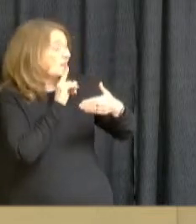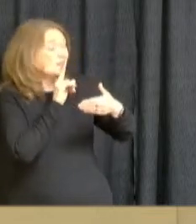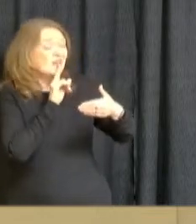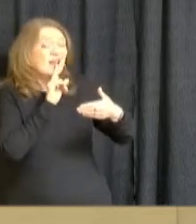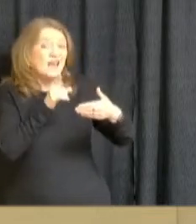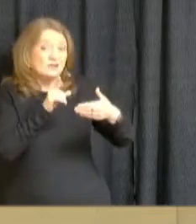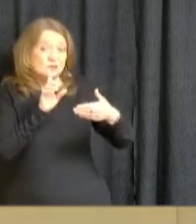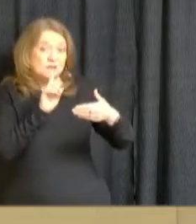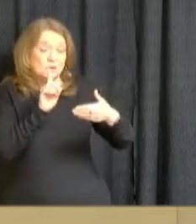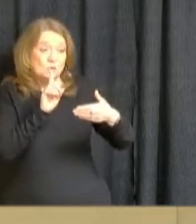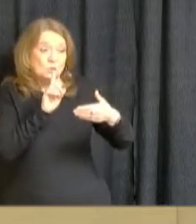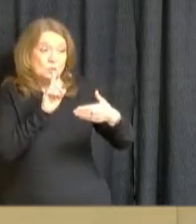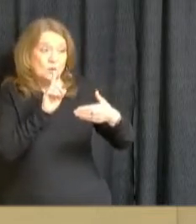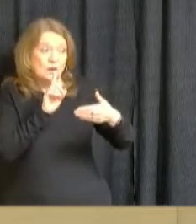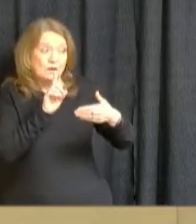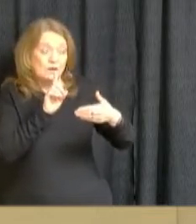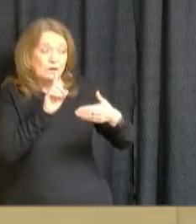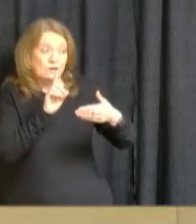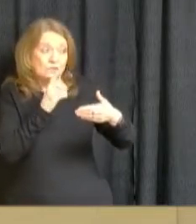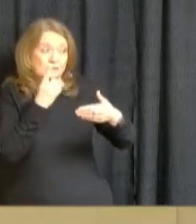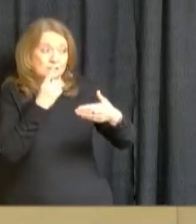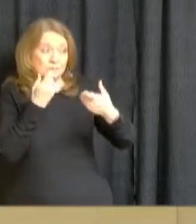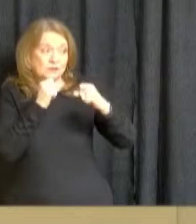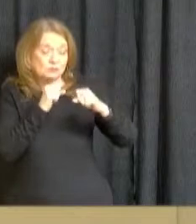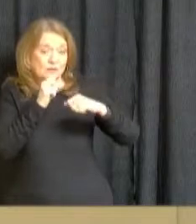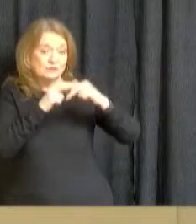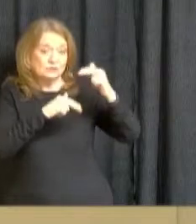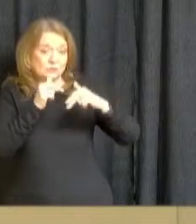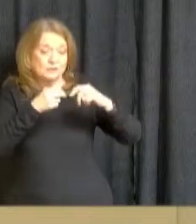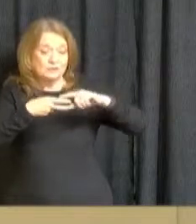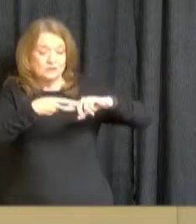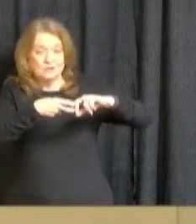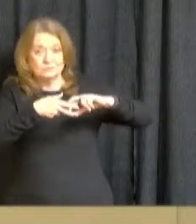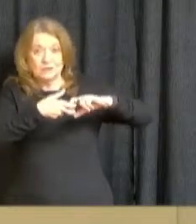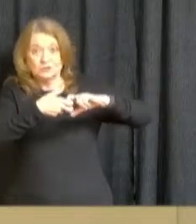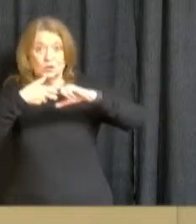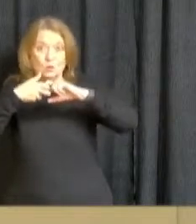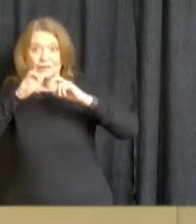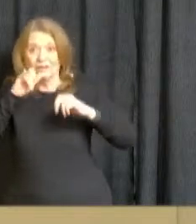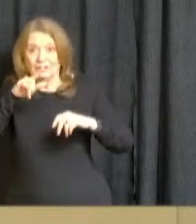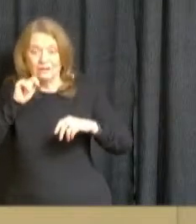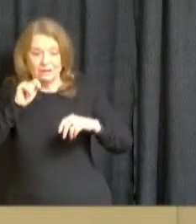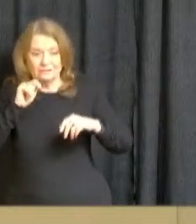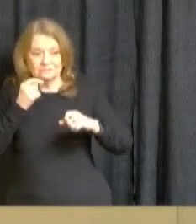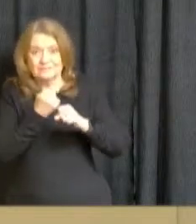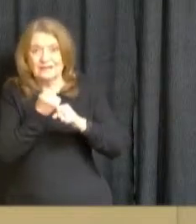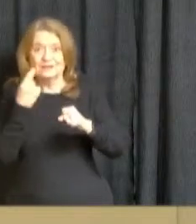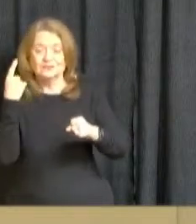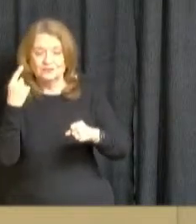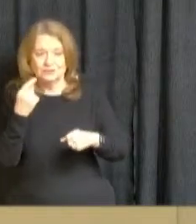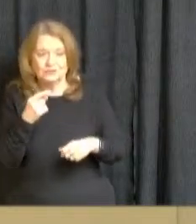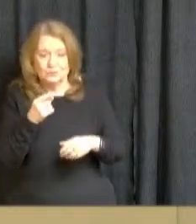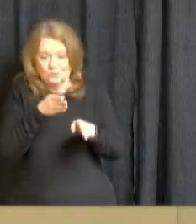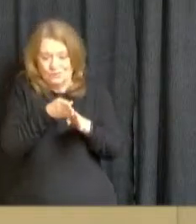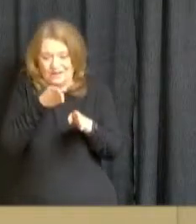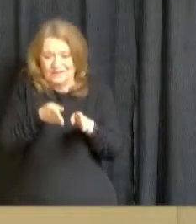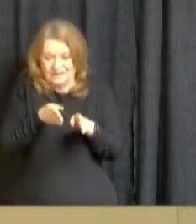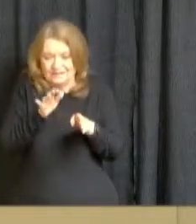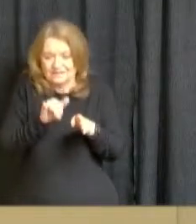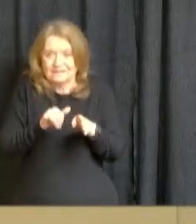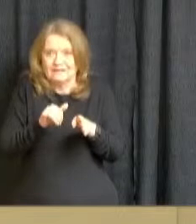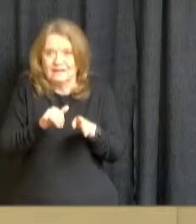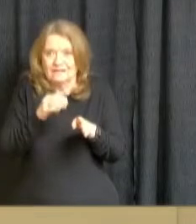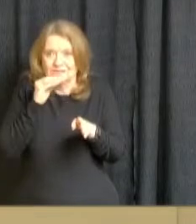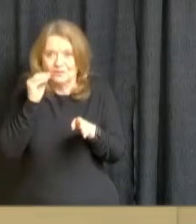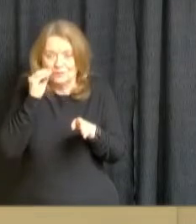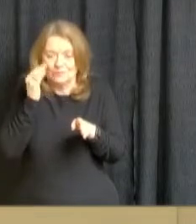where somebody tried to build a towing lot wrecker yard last year, right next to that residential area. That's kind of